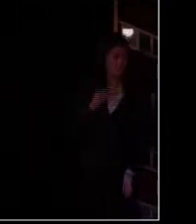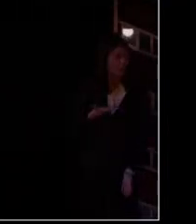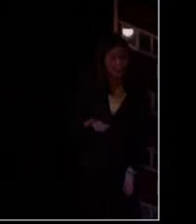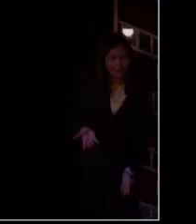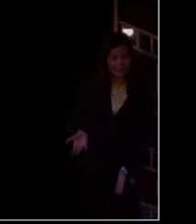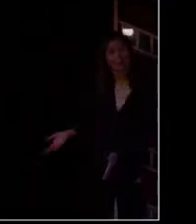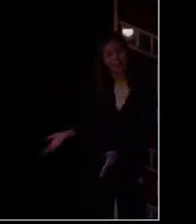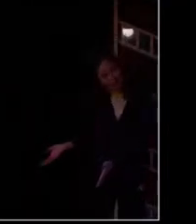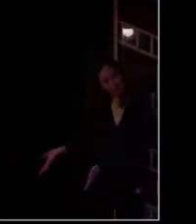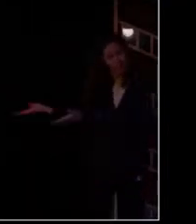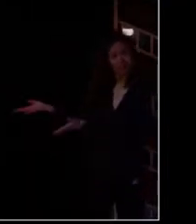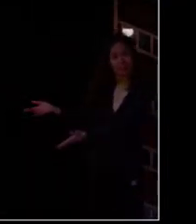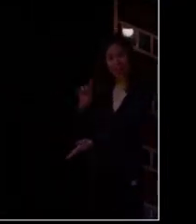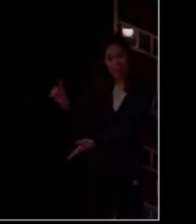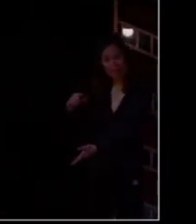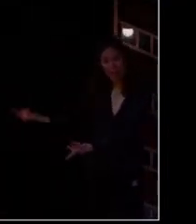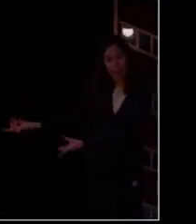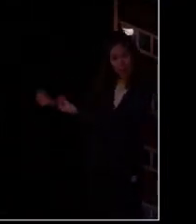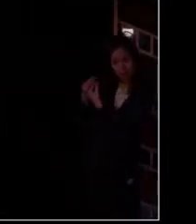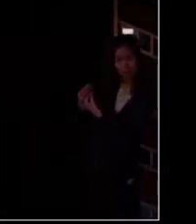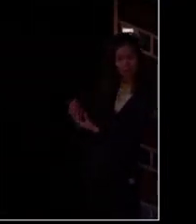Get her.